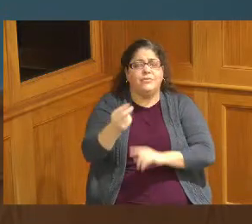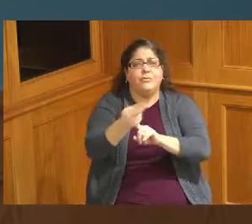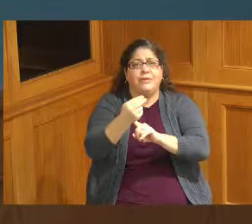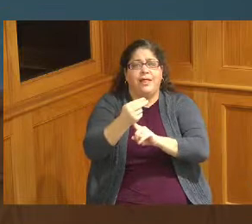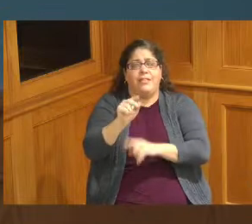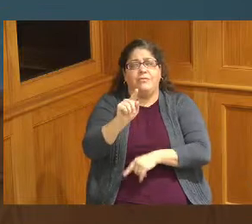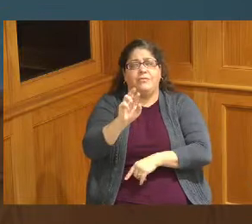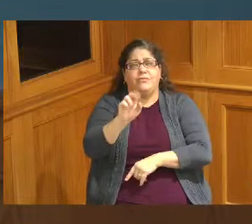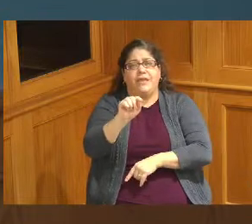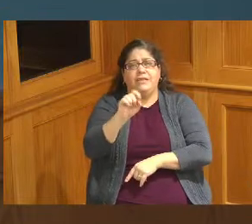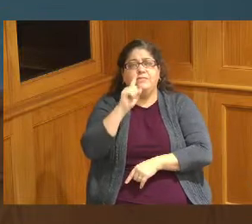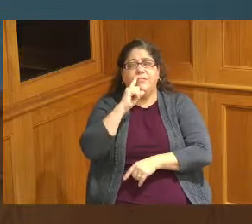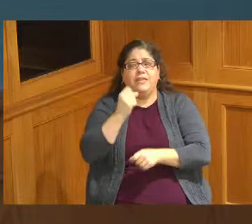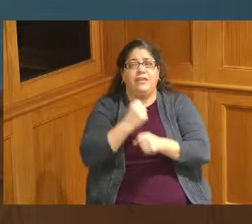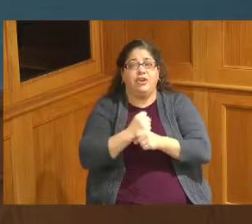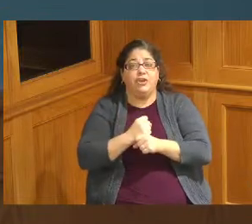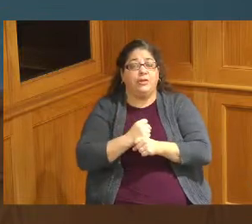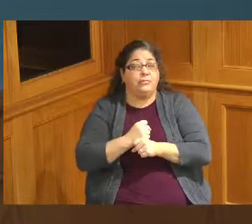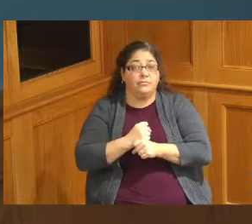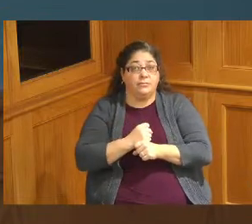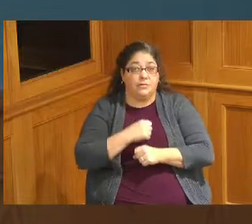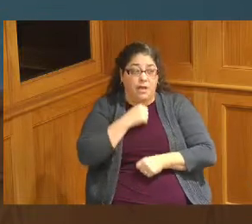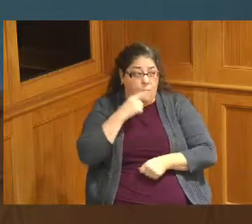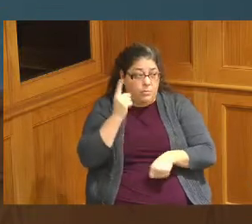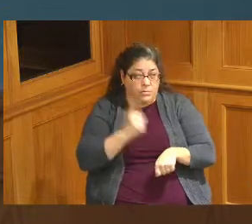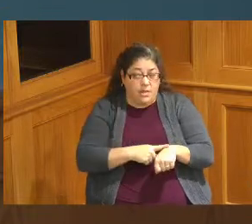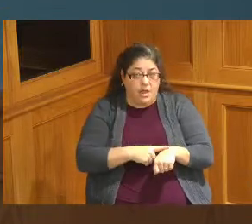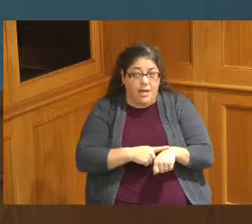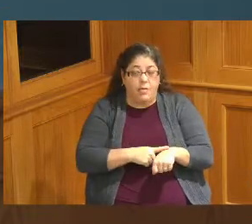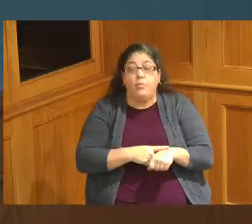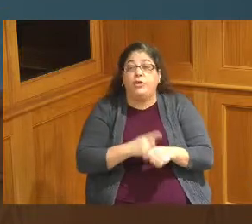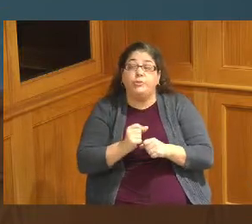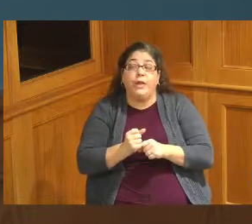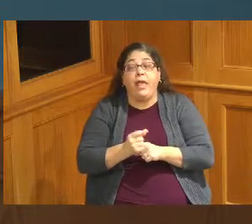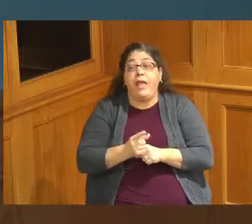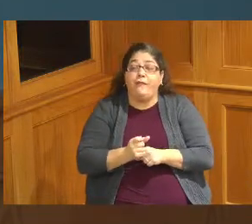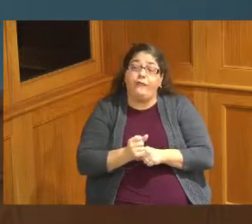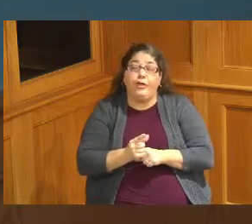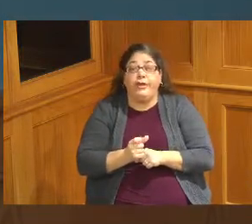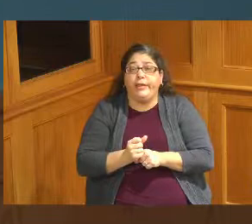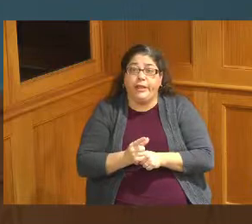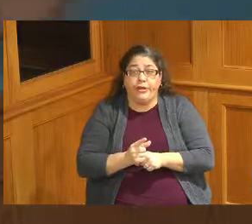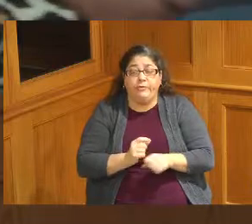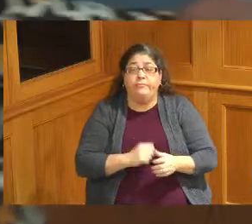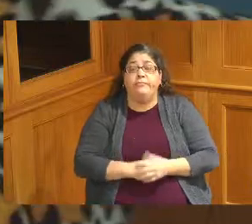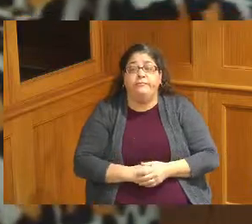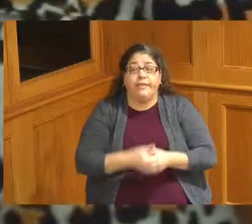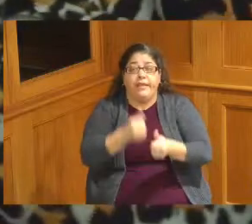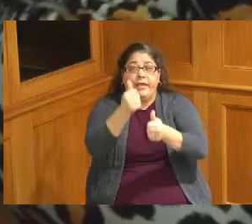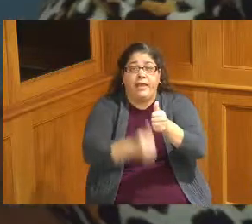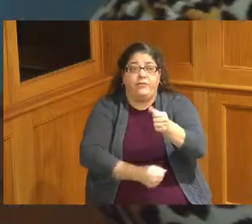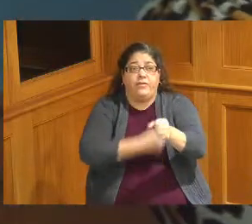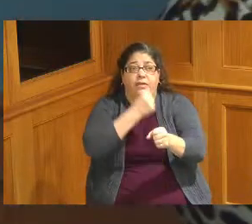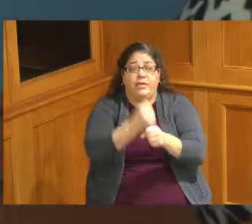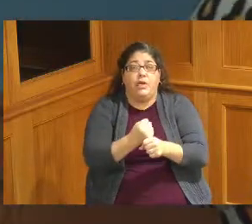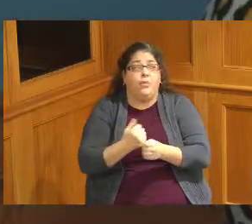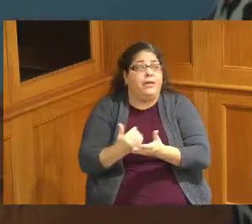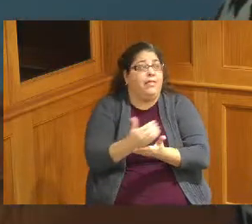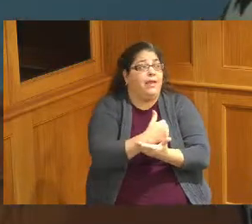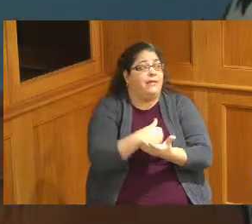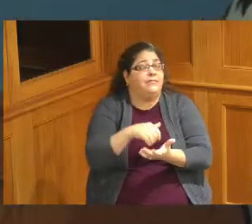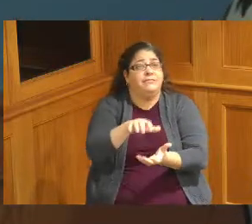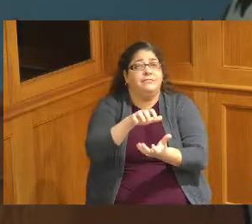the year. And we don't do it just one year. We do it every year. Every year we're collecting. And this year we